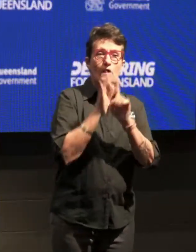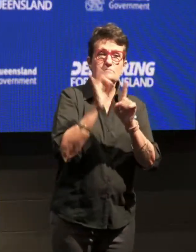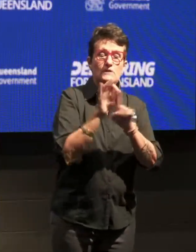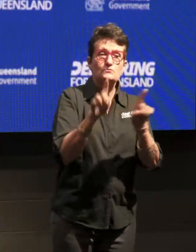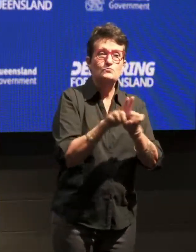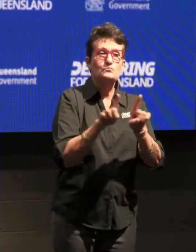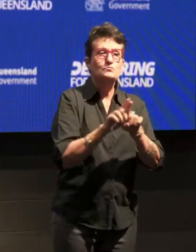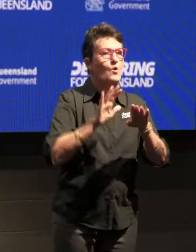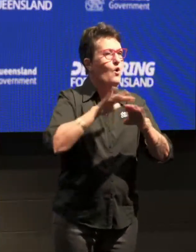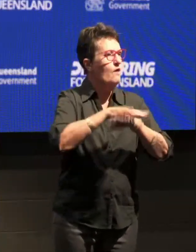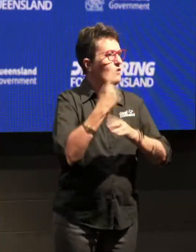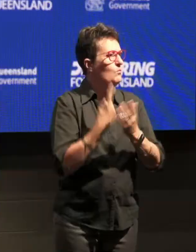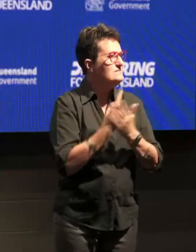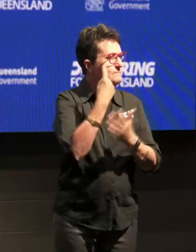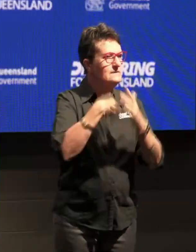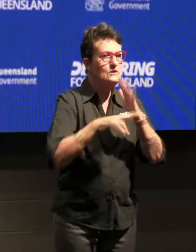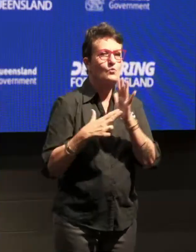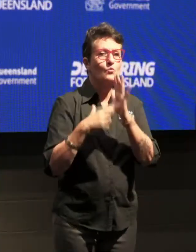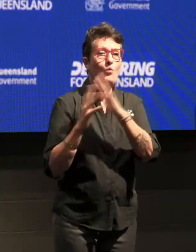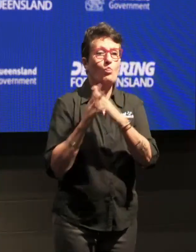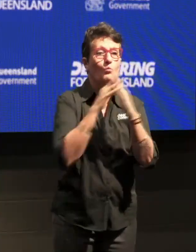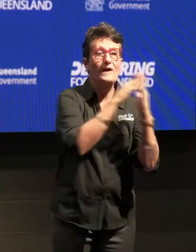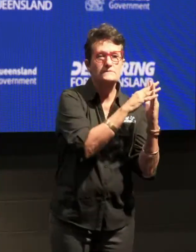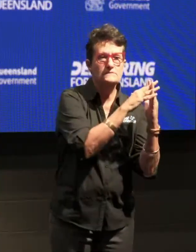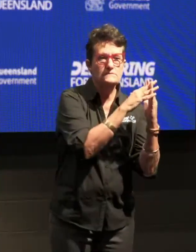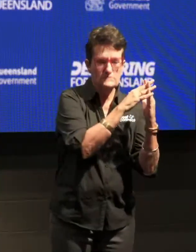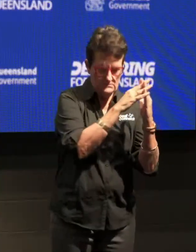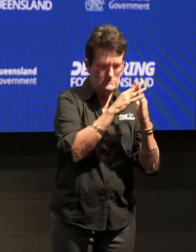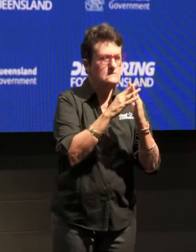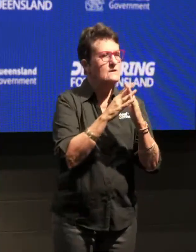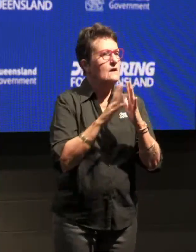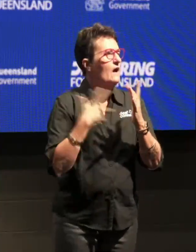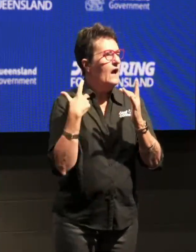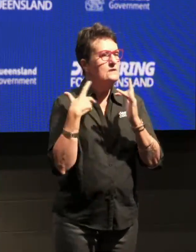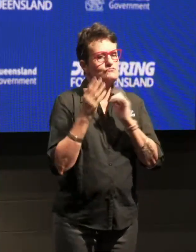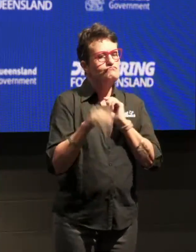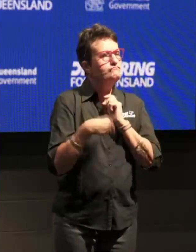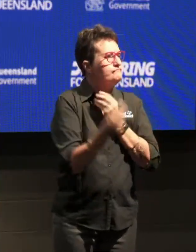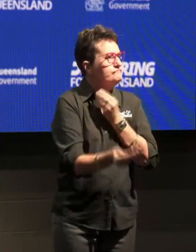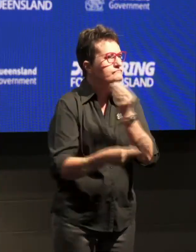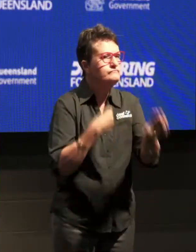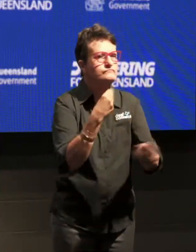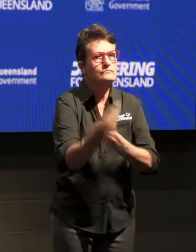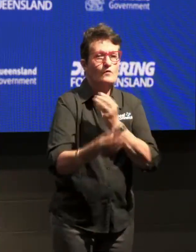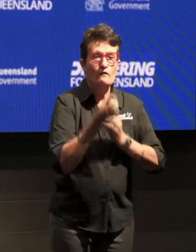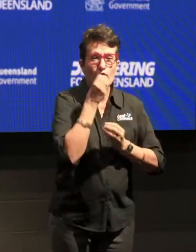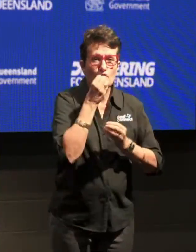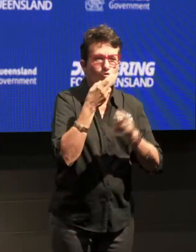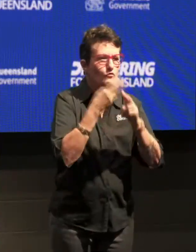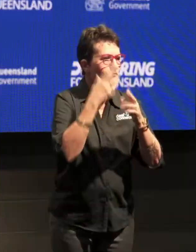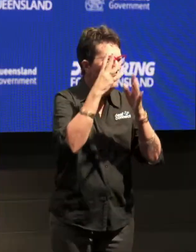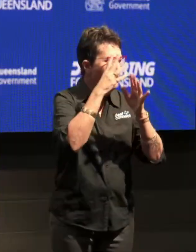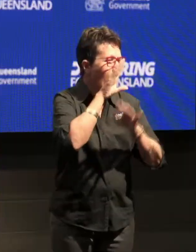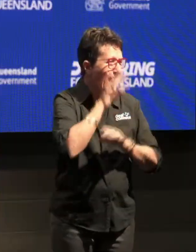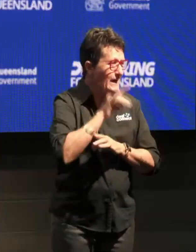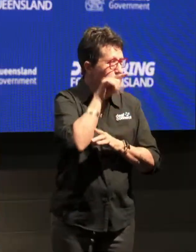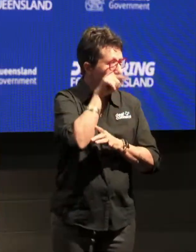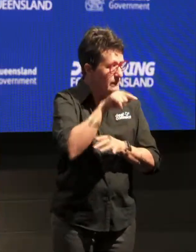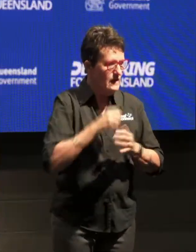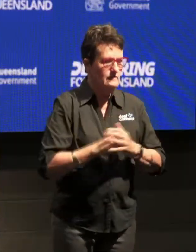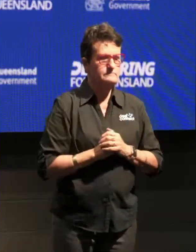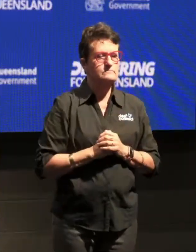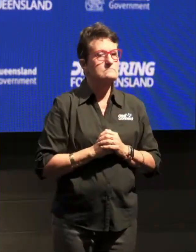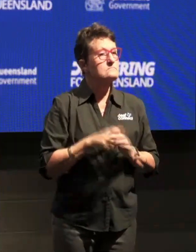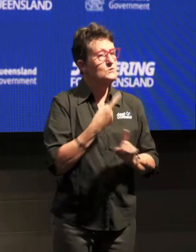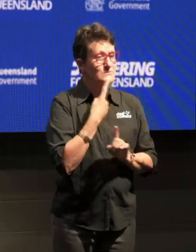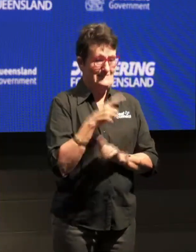the situation in the northwest and the resupply of fodder and opportunities to help our primary producers there as well. As